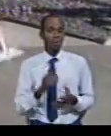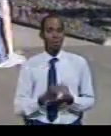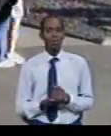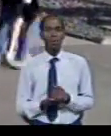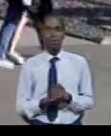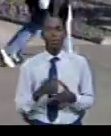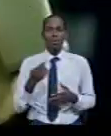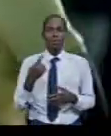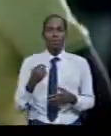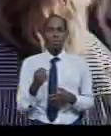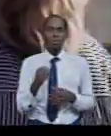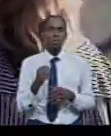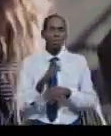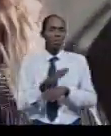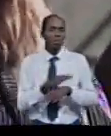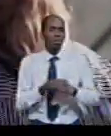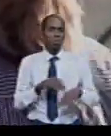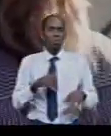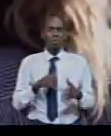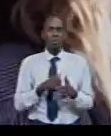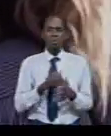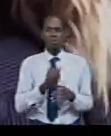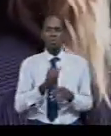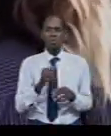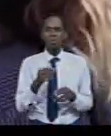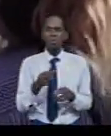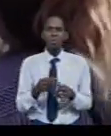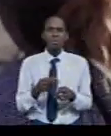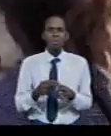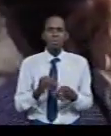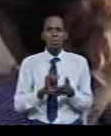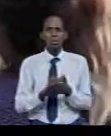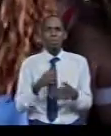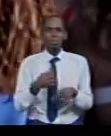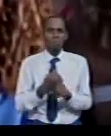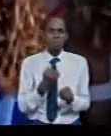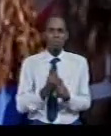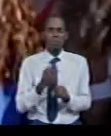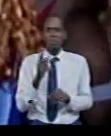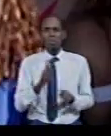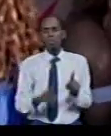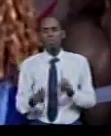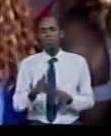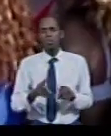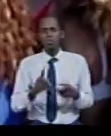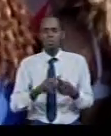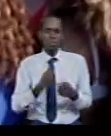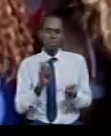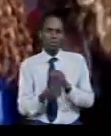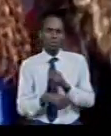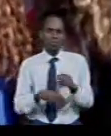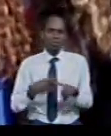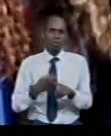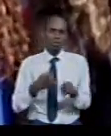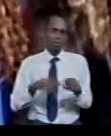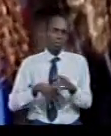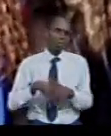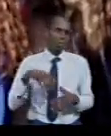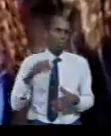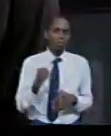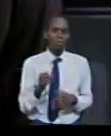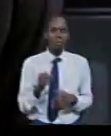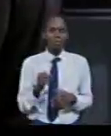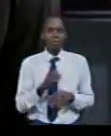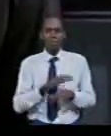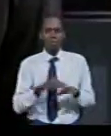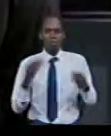the cult age, they made the people to change on the outside. Don't wear